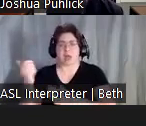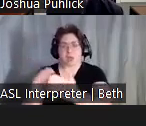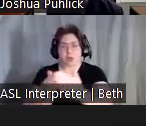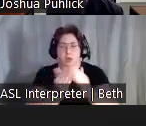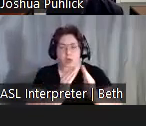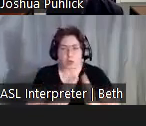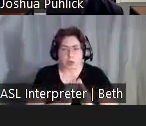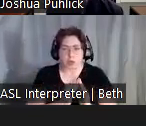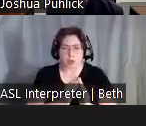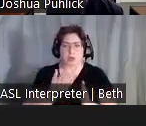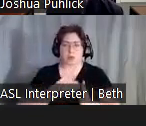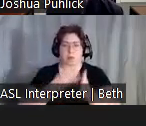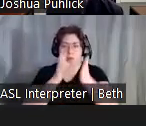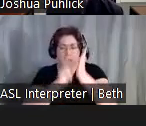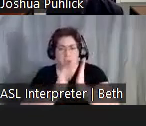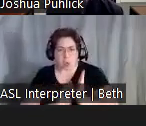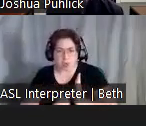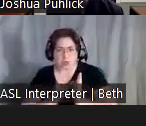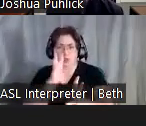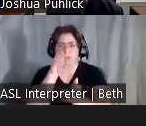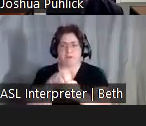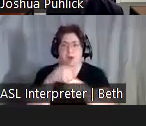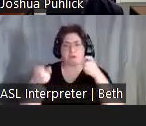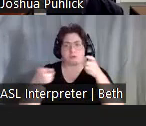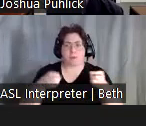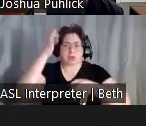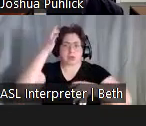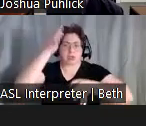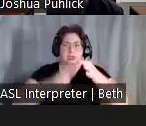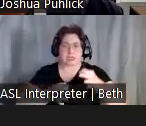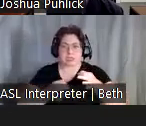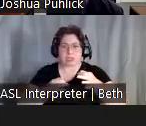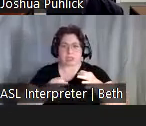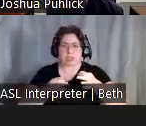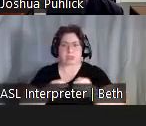are the upland pine communities. And,